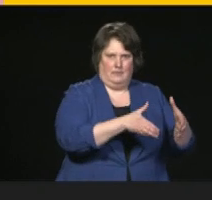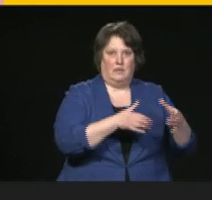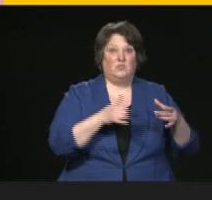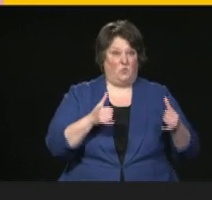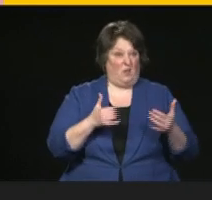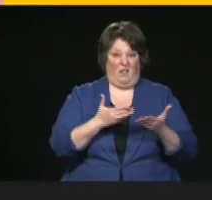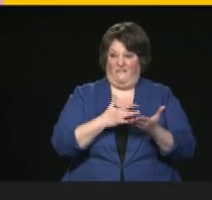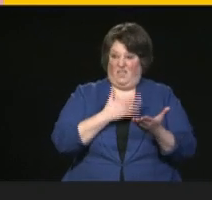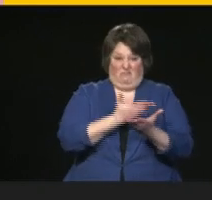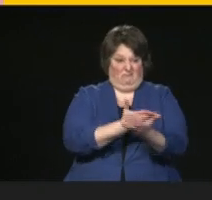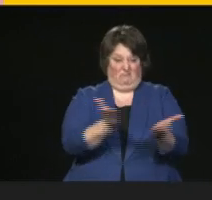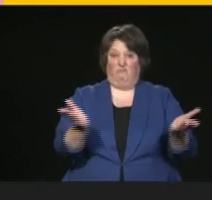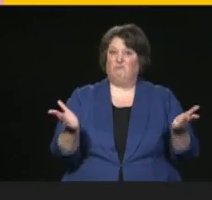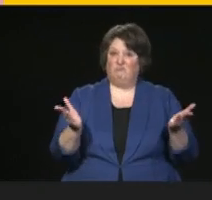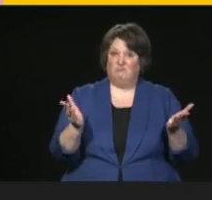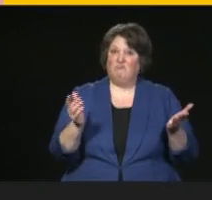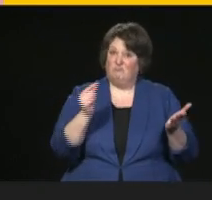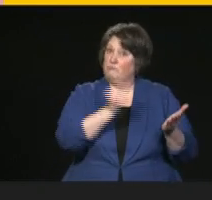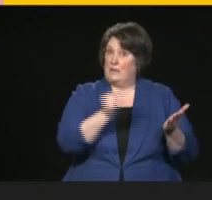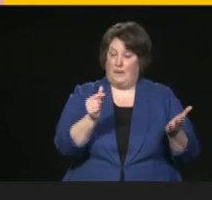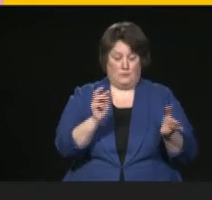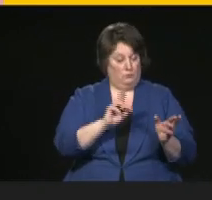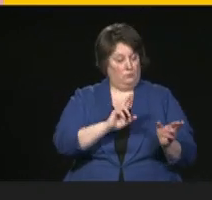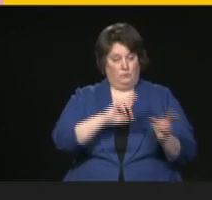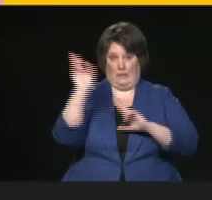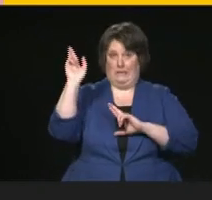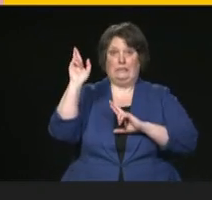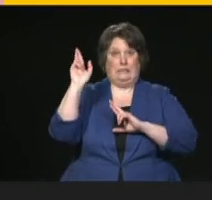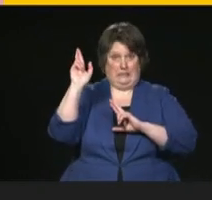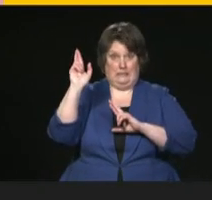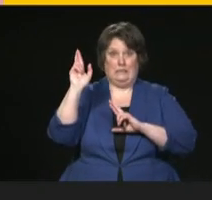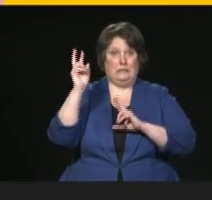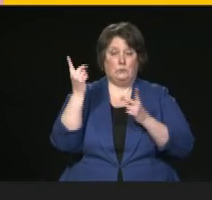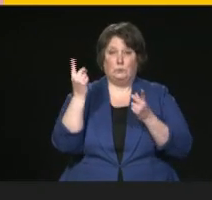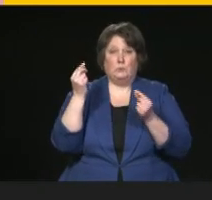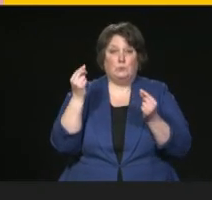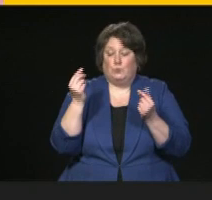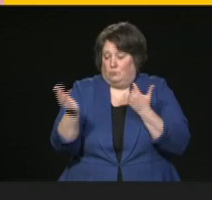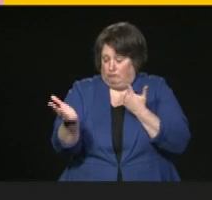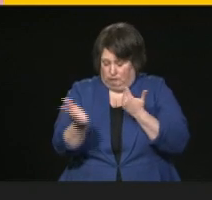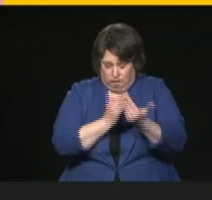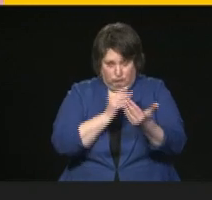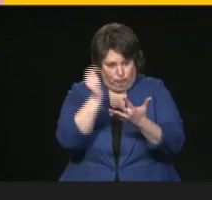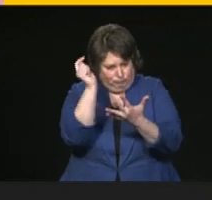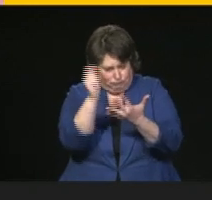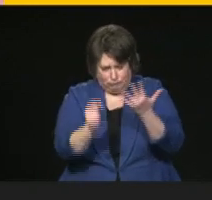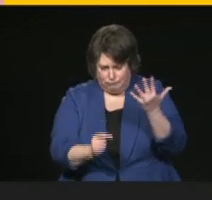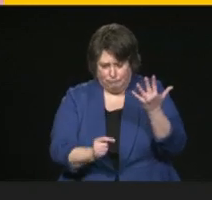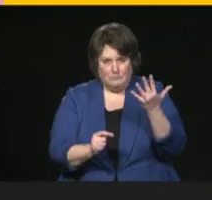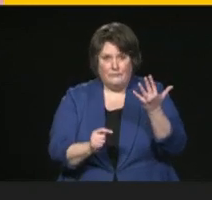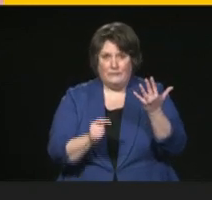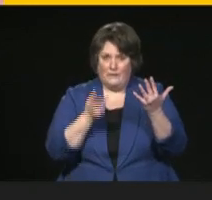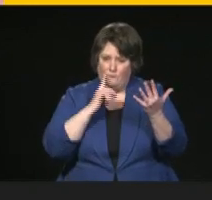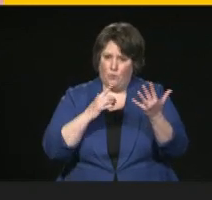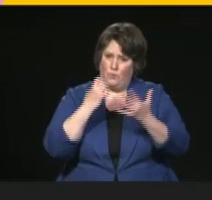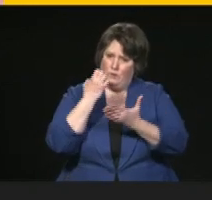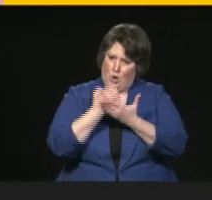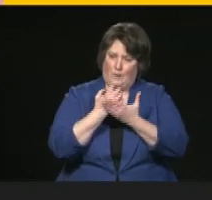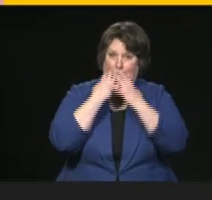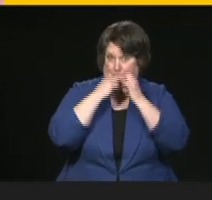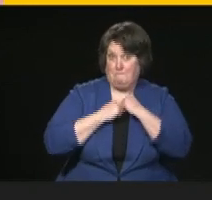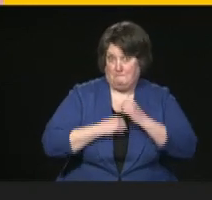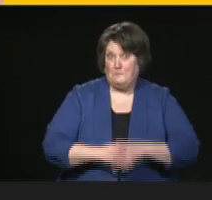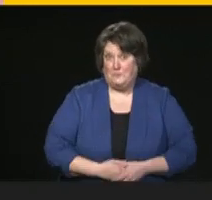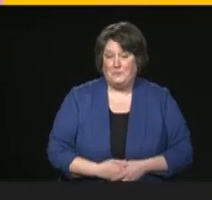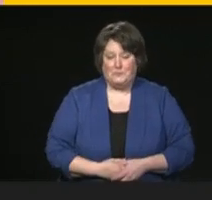prepared to do whatever it takes to keep our economy strong. Merci, Madame la Vice-Première Ministre. We'll turn